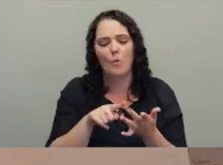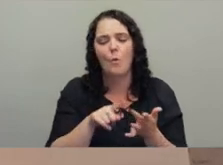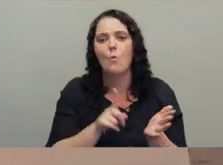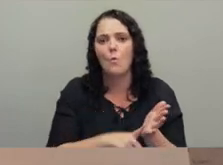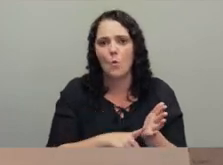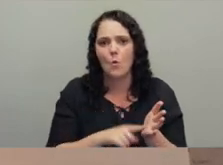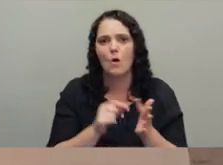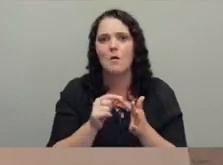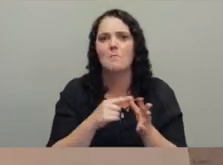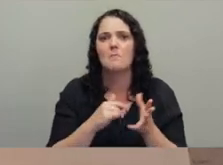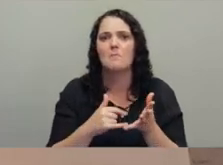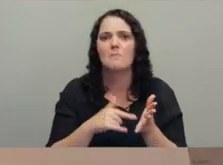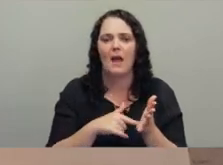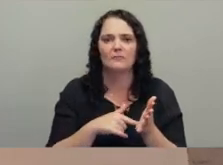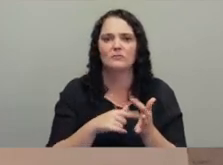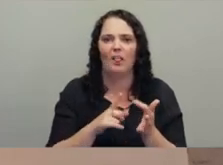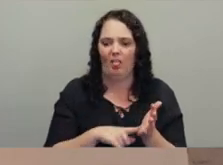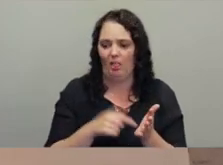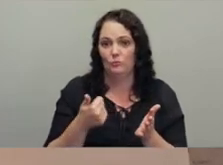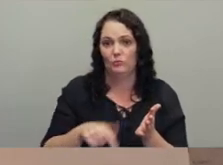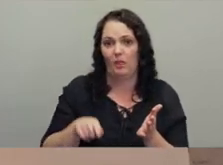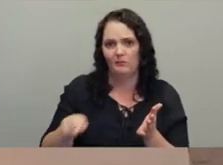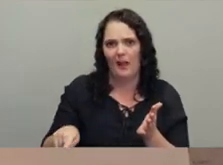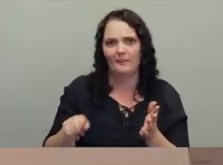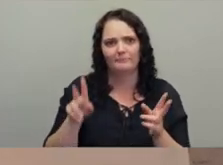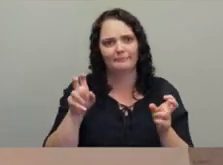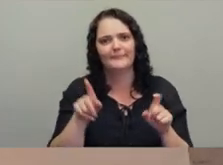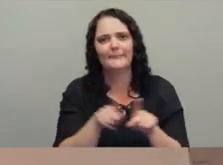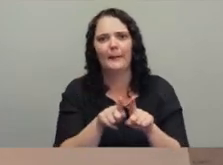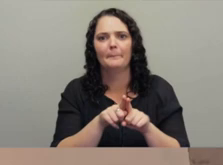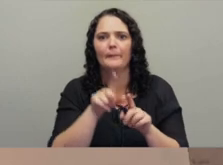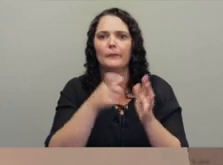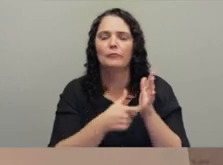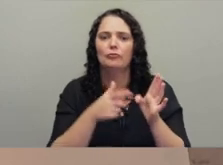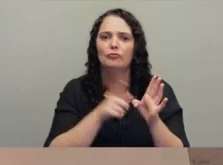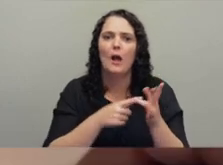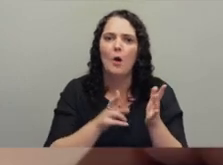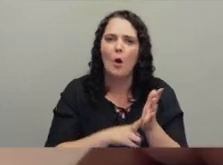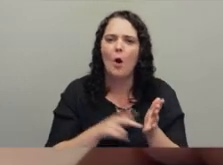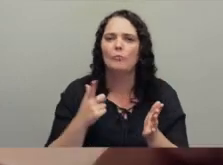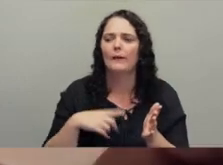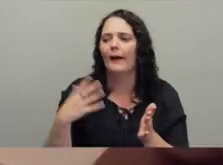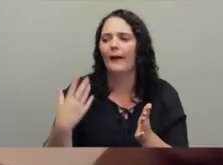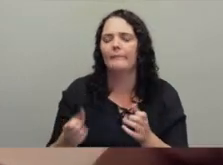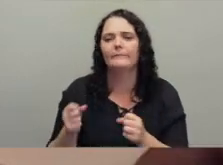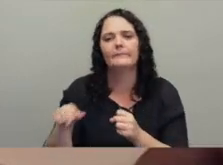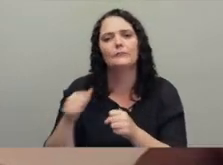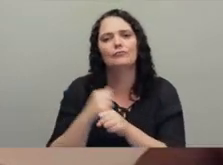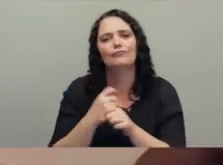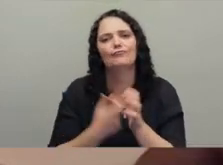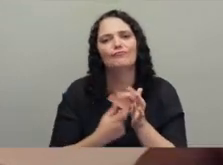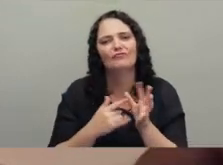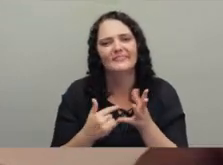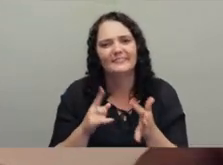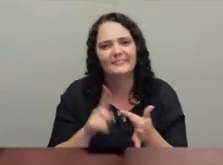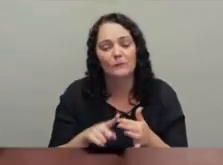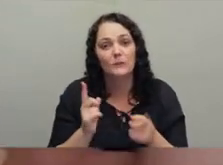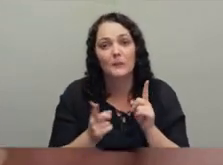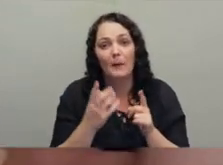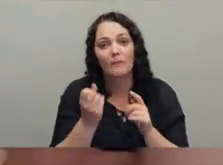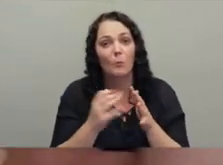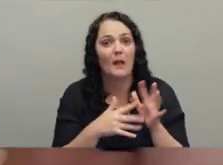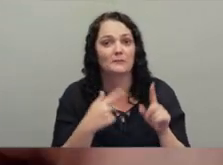technically types of crayons because they use a greasy base. And oftentimes they do have wax in them as well, depending on the